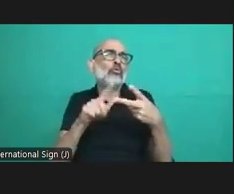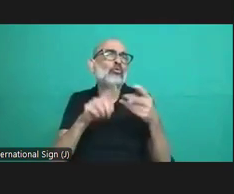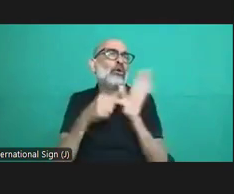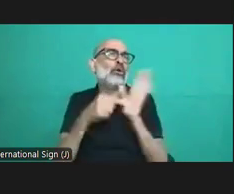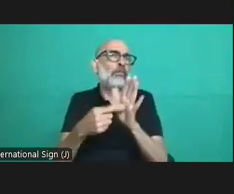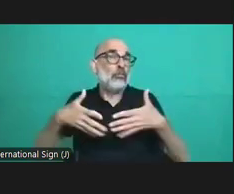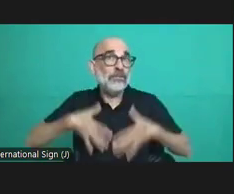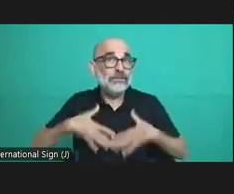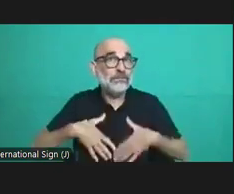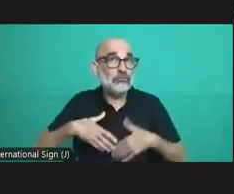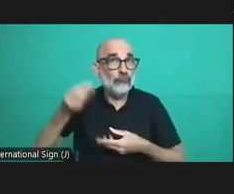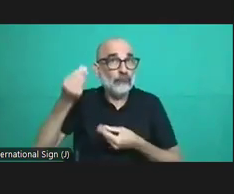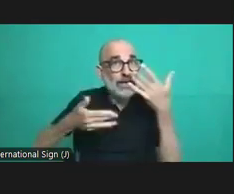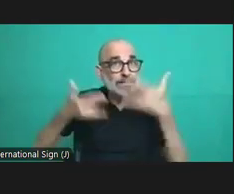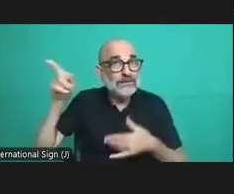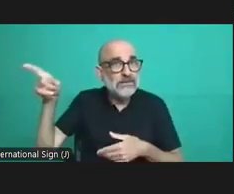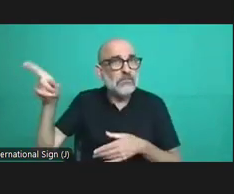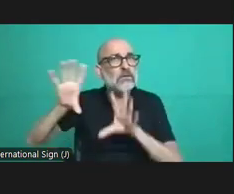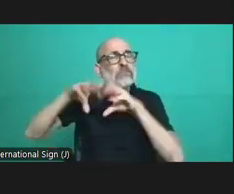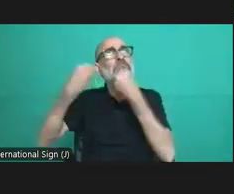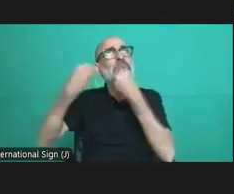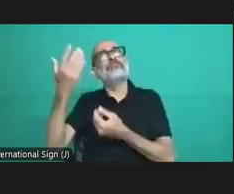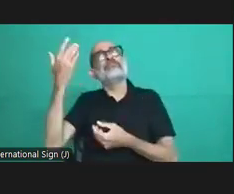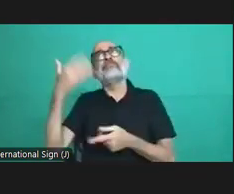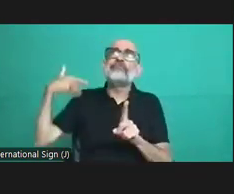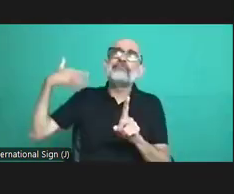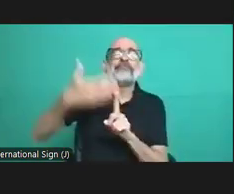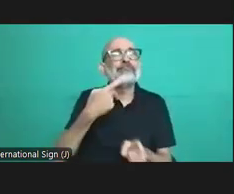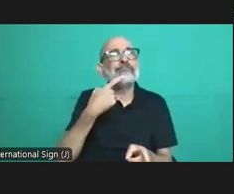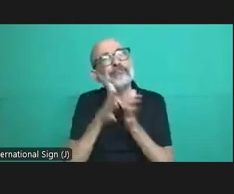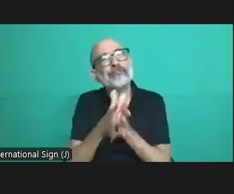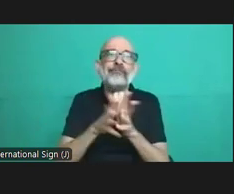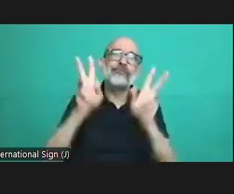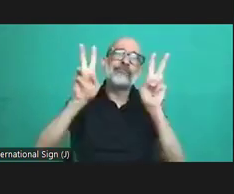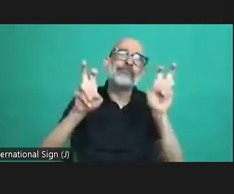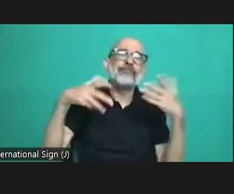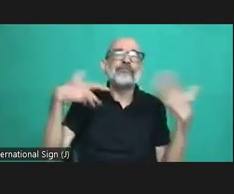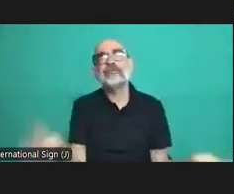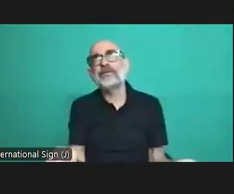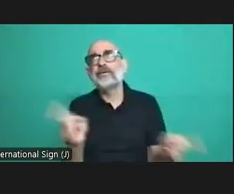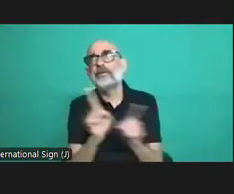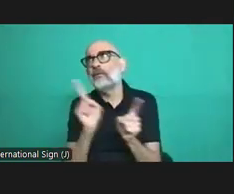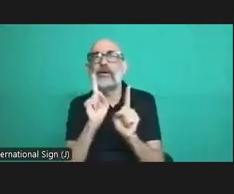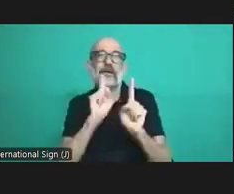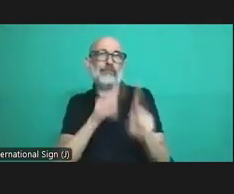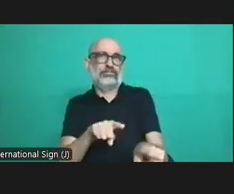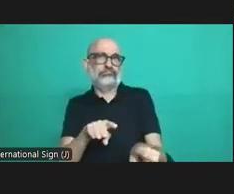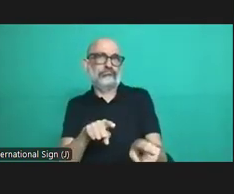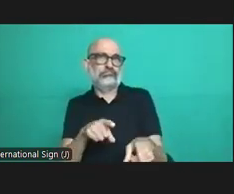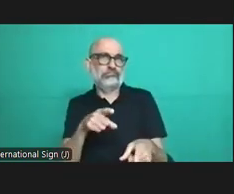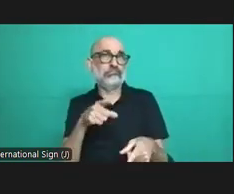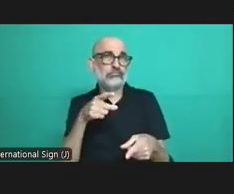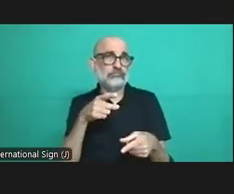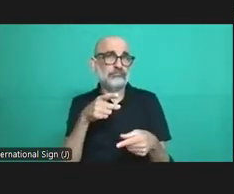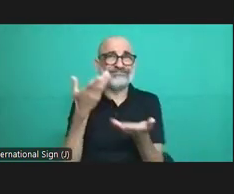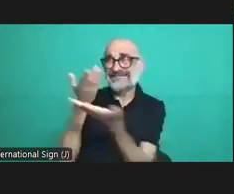abroad. It's a known fact that healthcare professionals are very limited in Belize, and parallel to that, we have an increasing